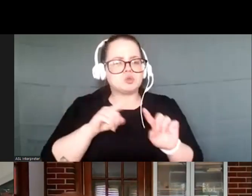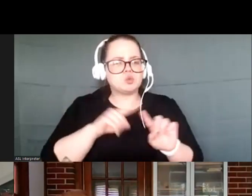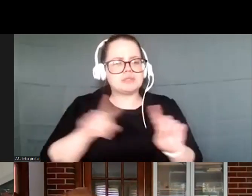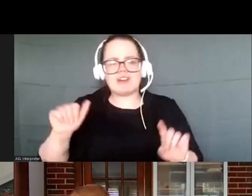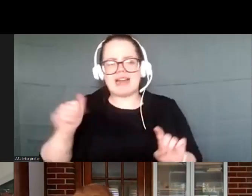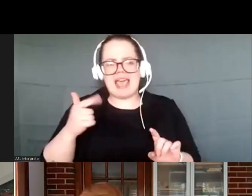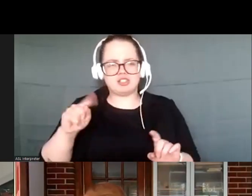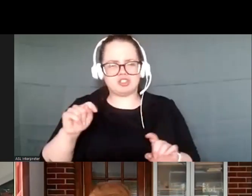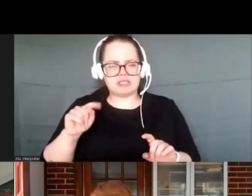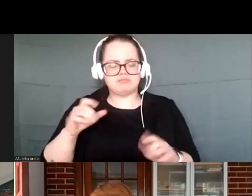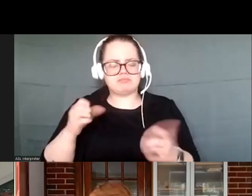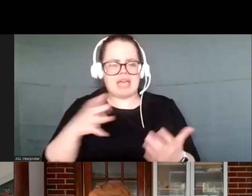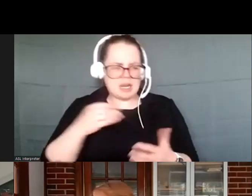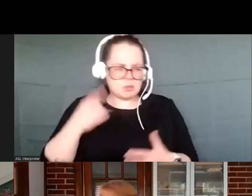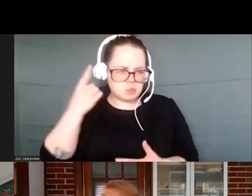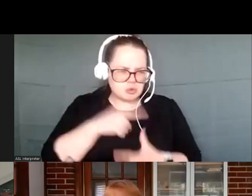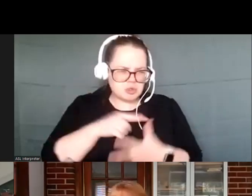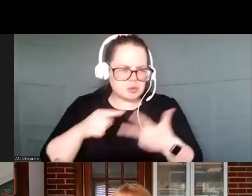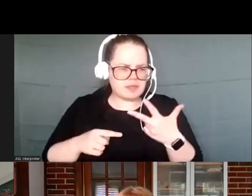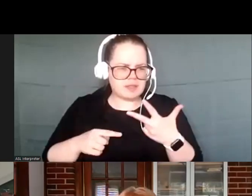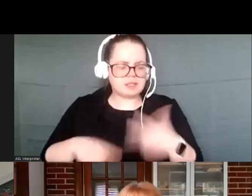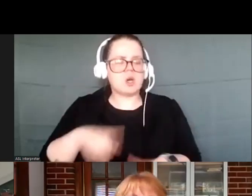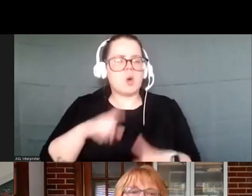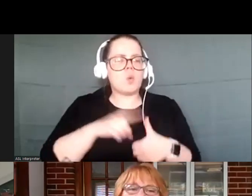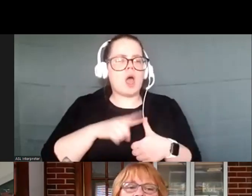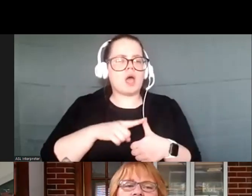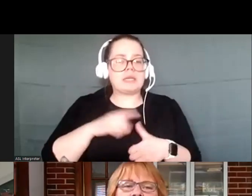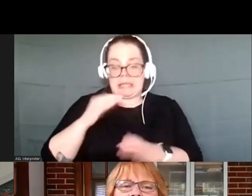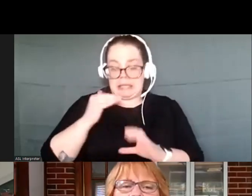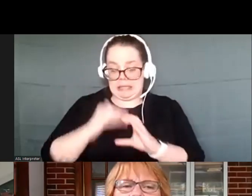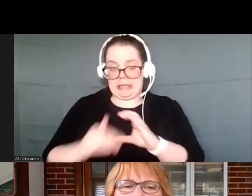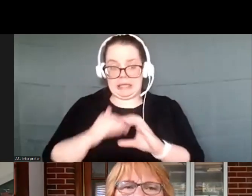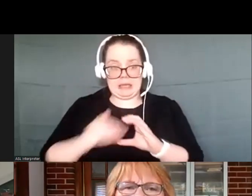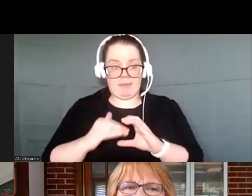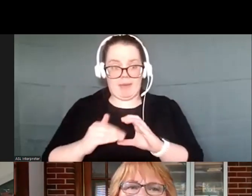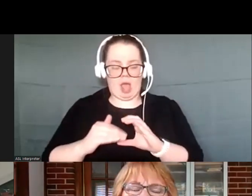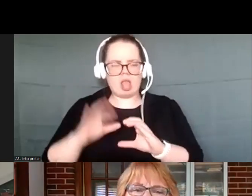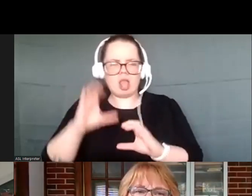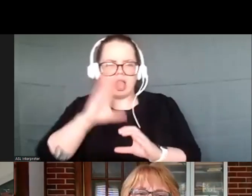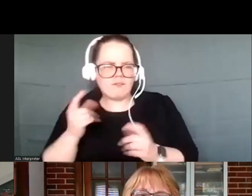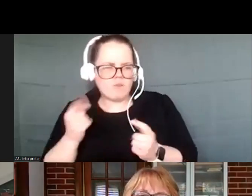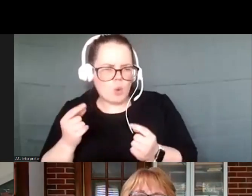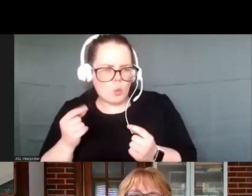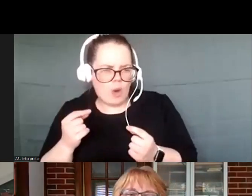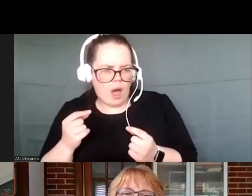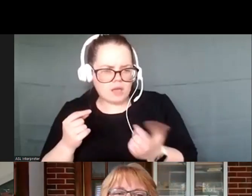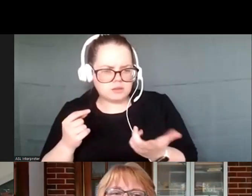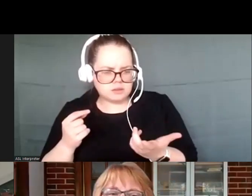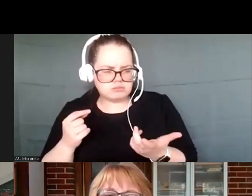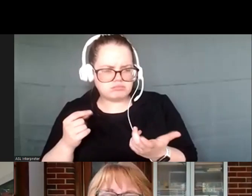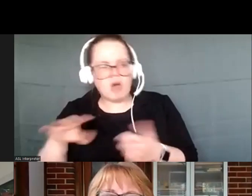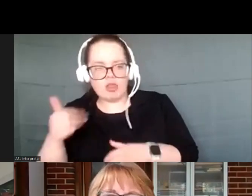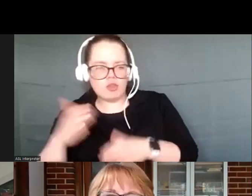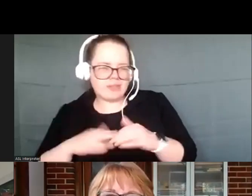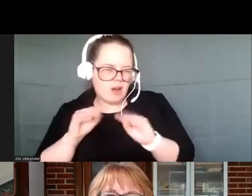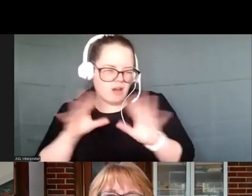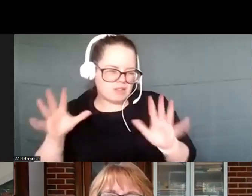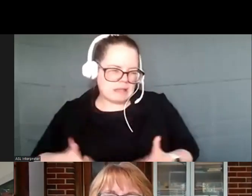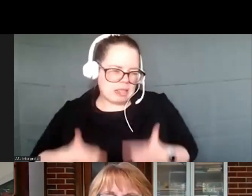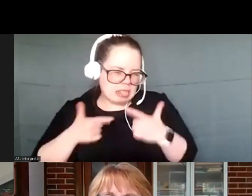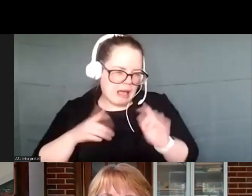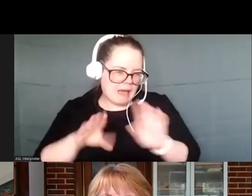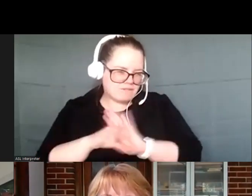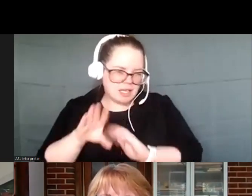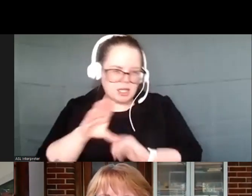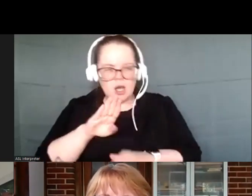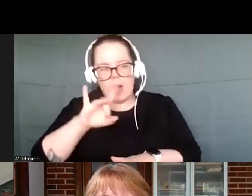things. One, what are you looking for in an email besides obviously live video and, you know, a bio and some